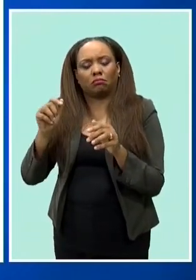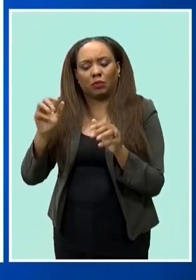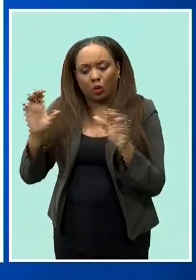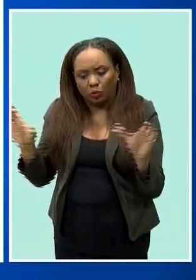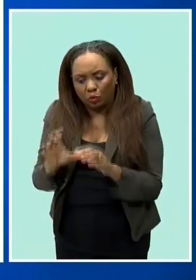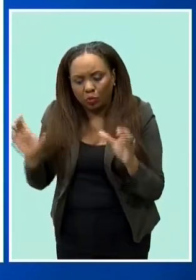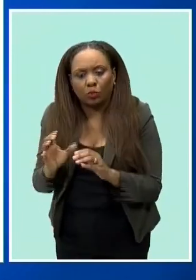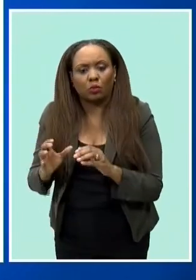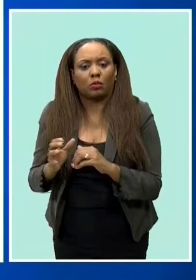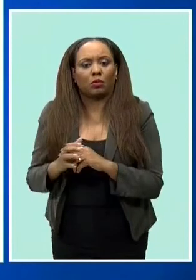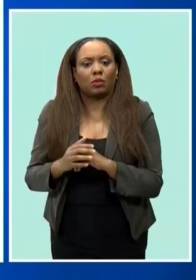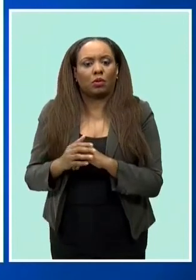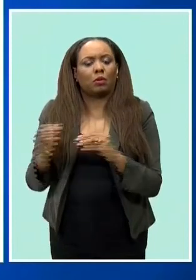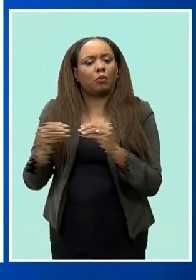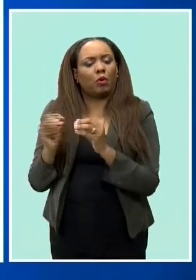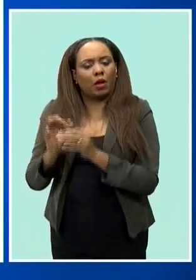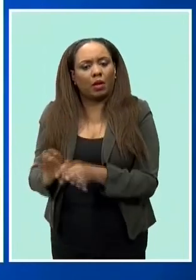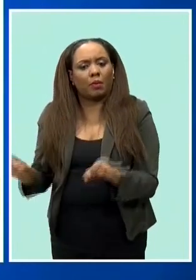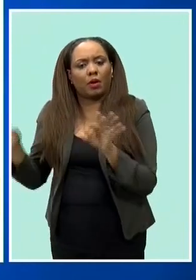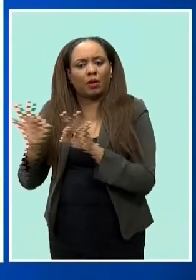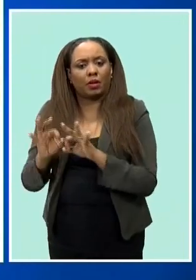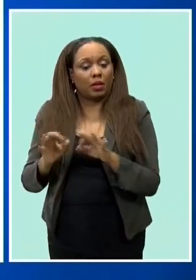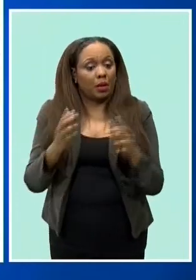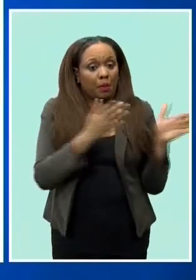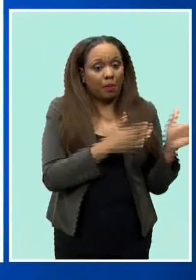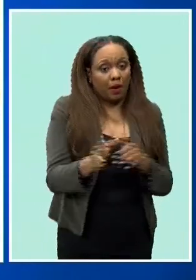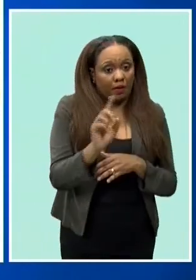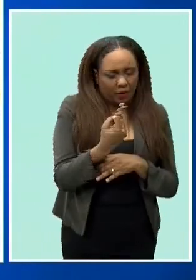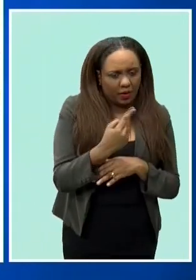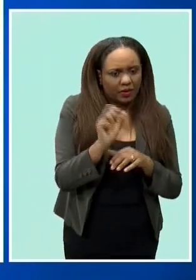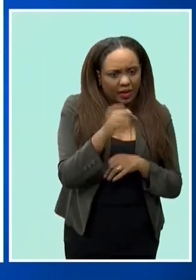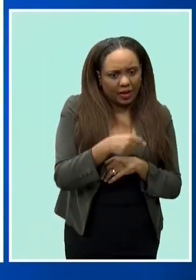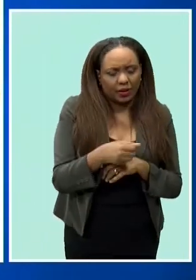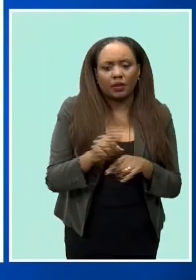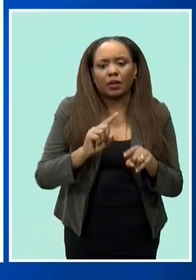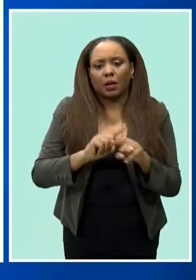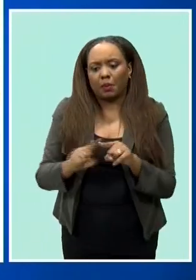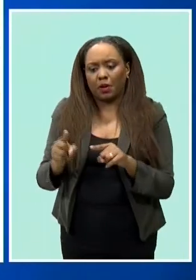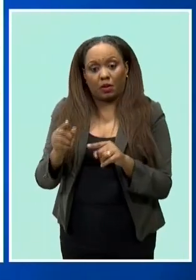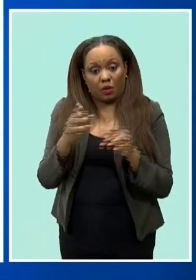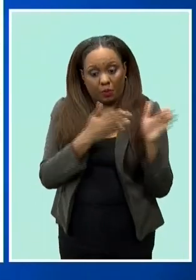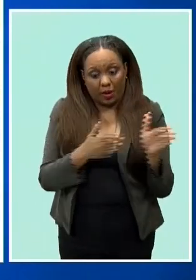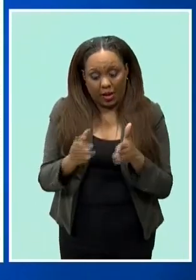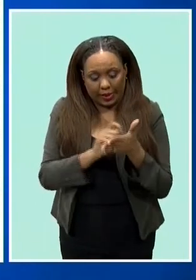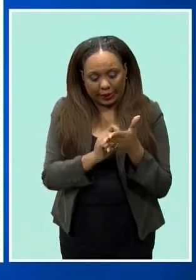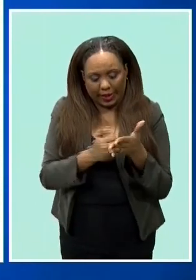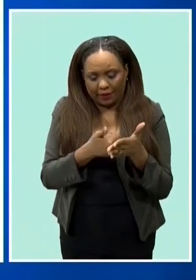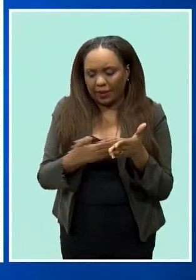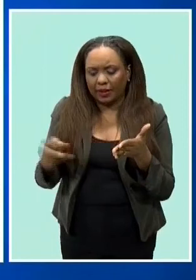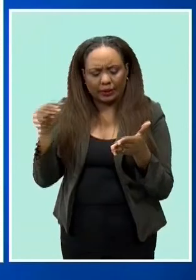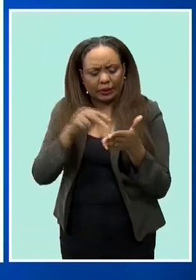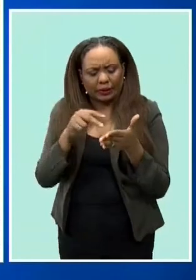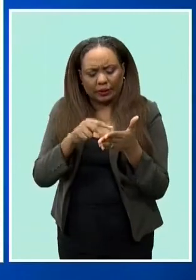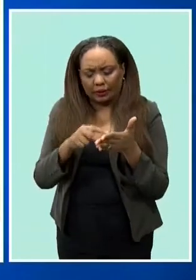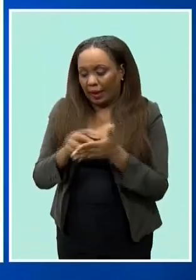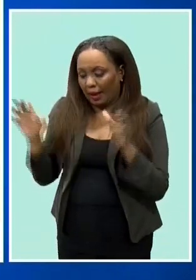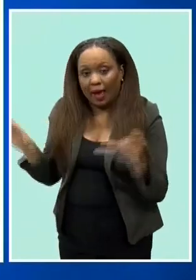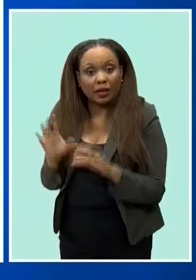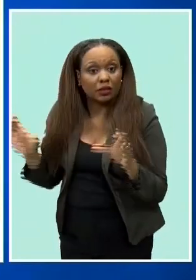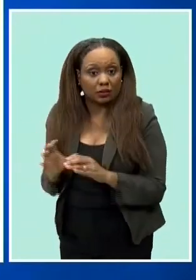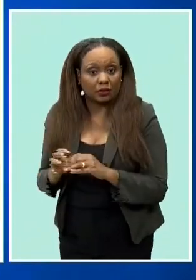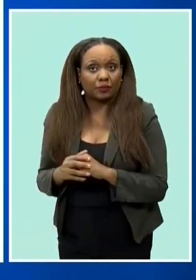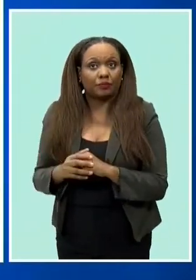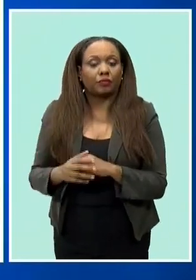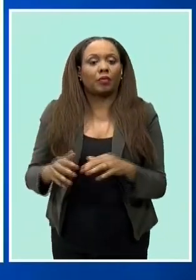executing, it is more important than the plan itself. Among the intended outcomes of the planning workshop are the provision of a revised version of the